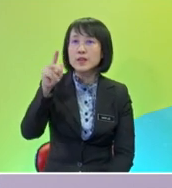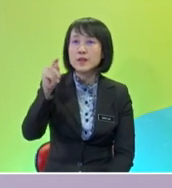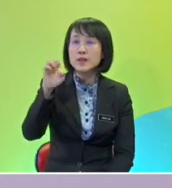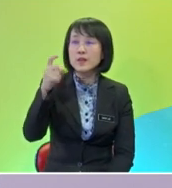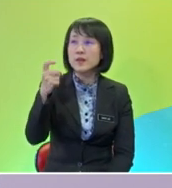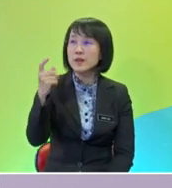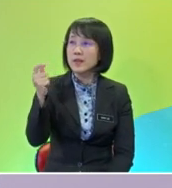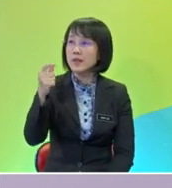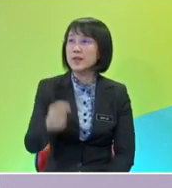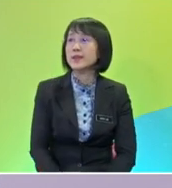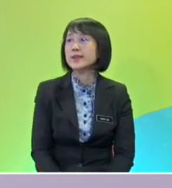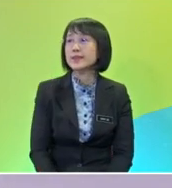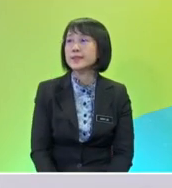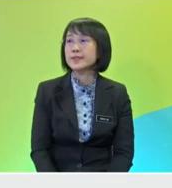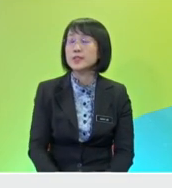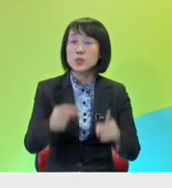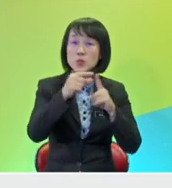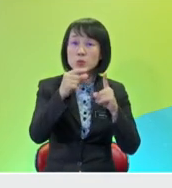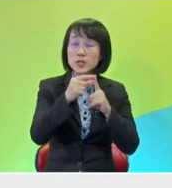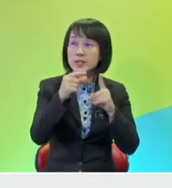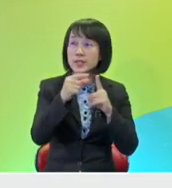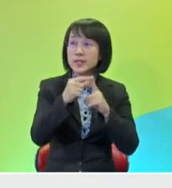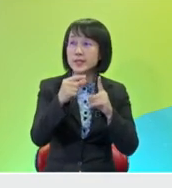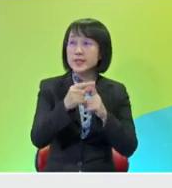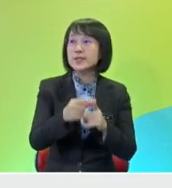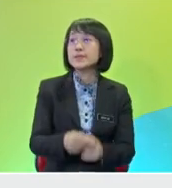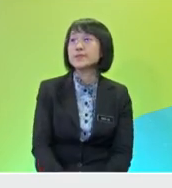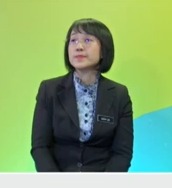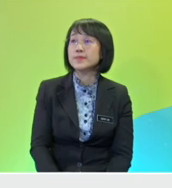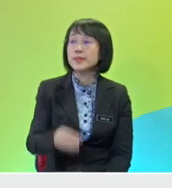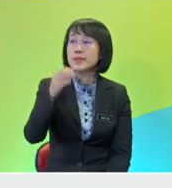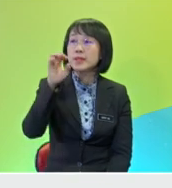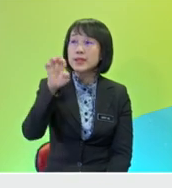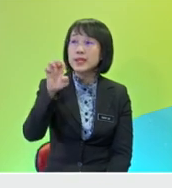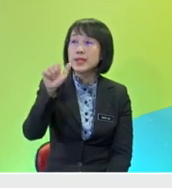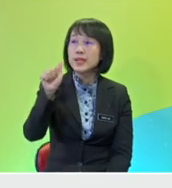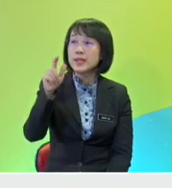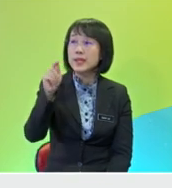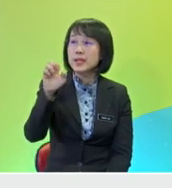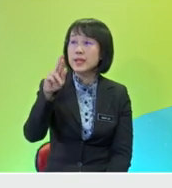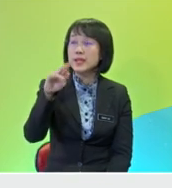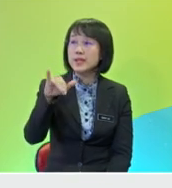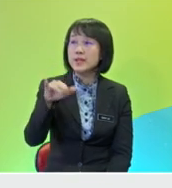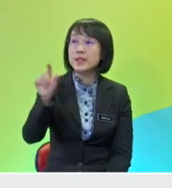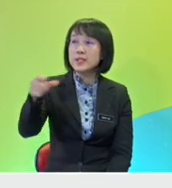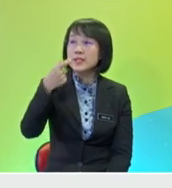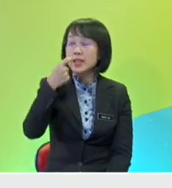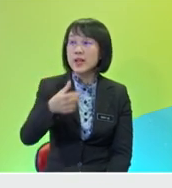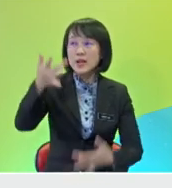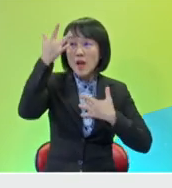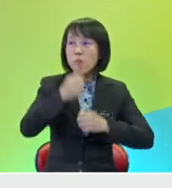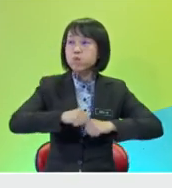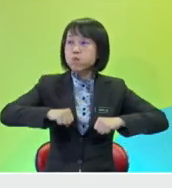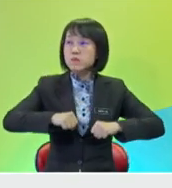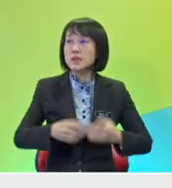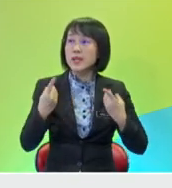These words, eatery, mm-hmm, snack, obesity, diet, purchase, media. Remember